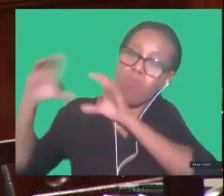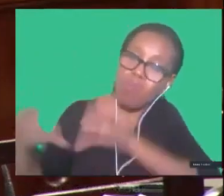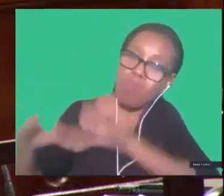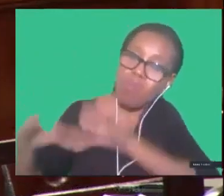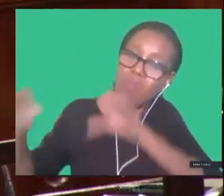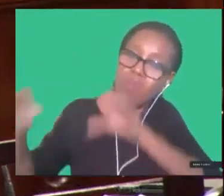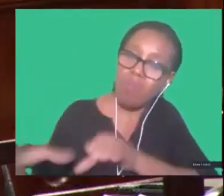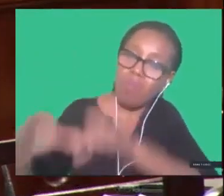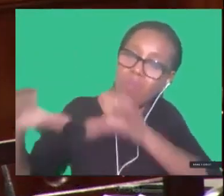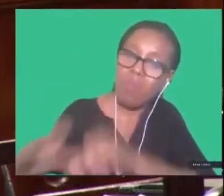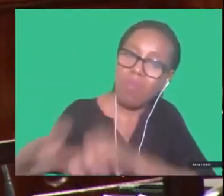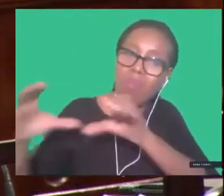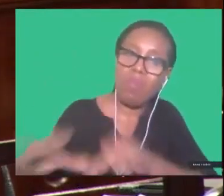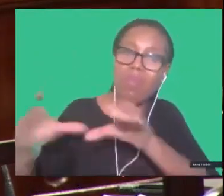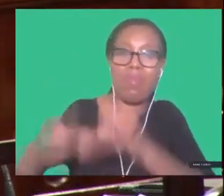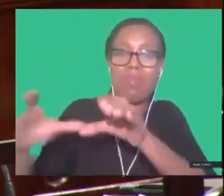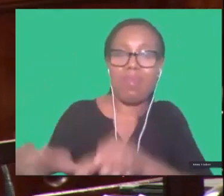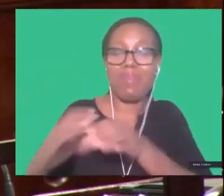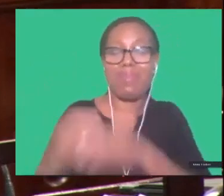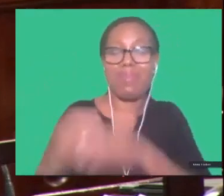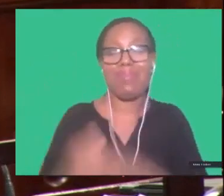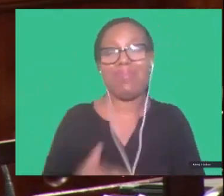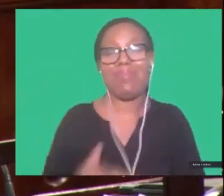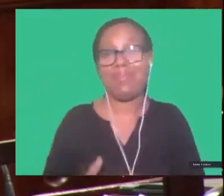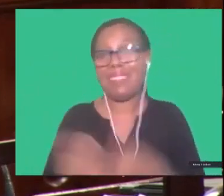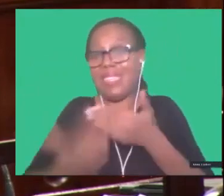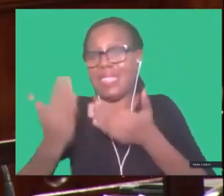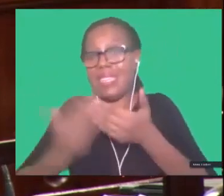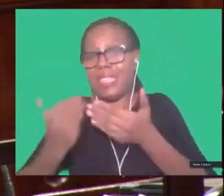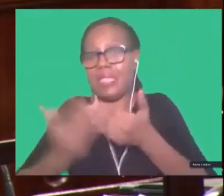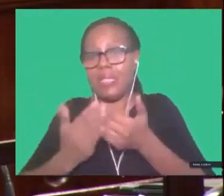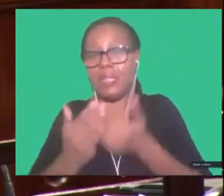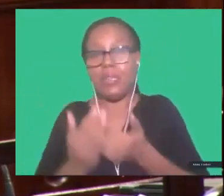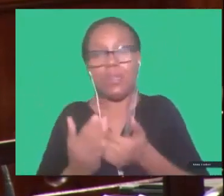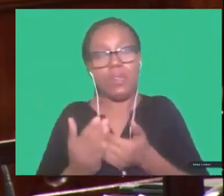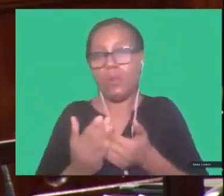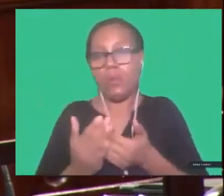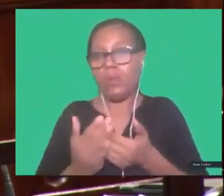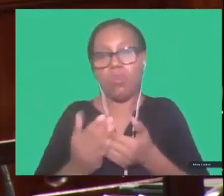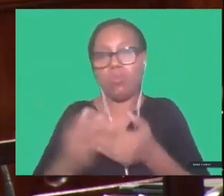been hard work. He's had to battle with